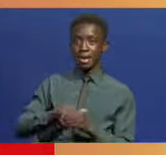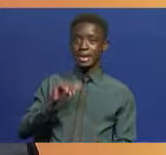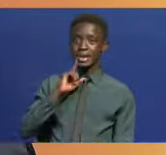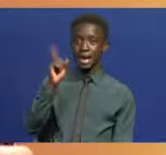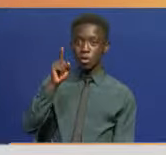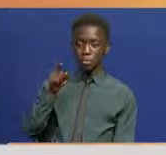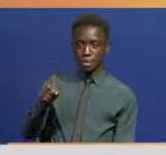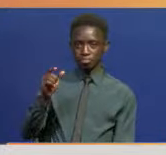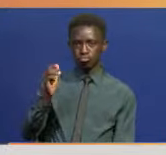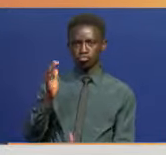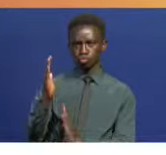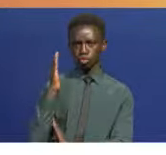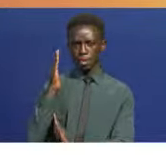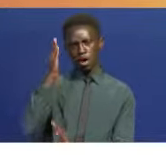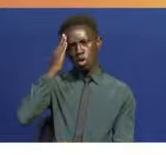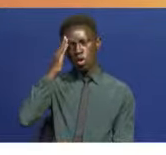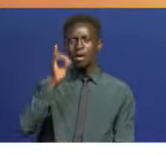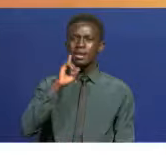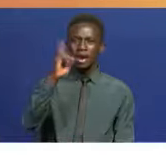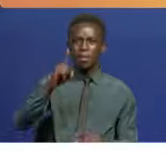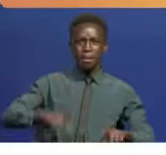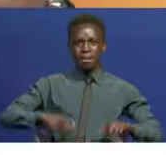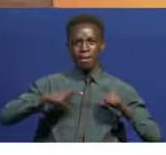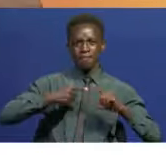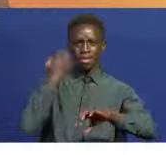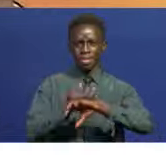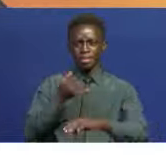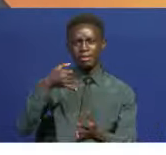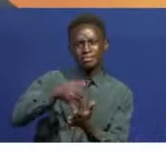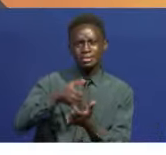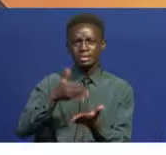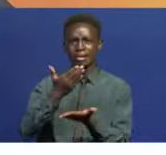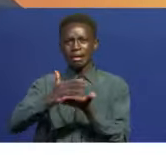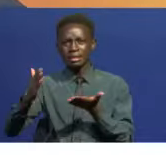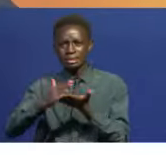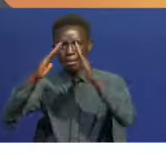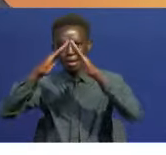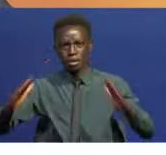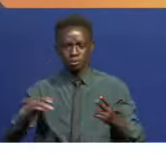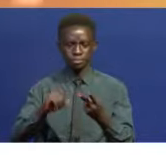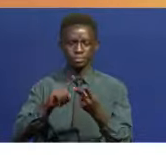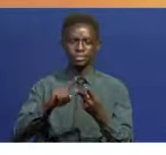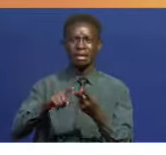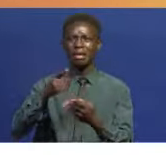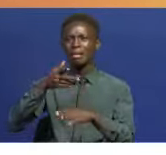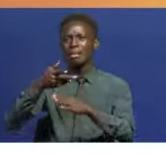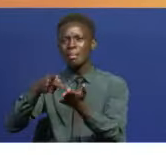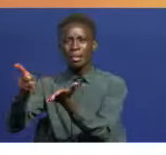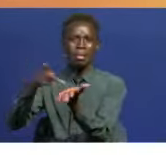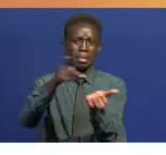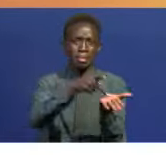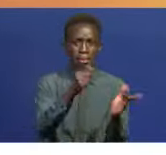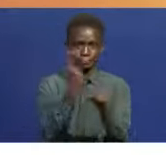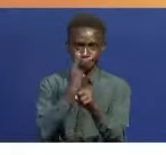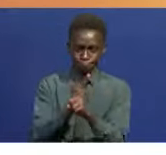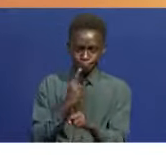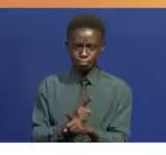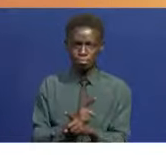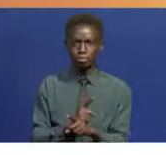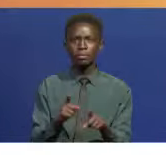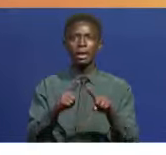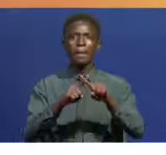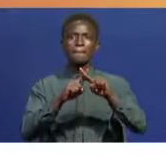high, including the rental expenses. But the same cost, if you go to Busia, you will find maybe